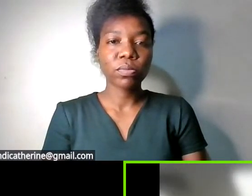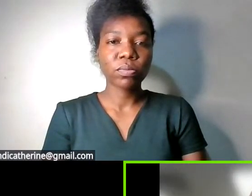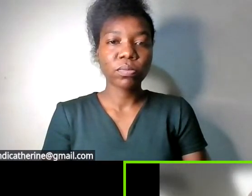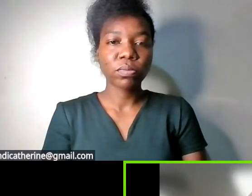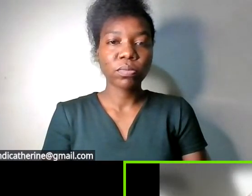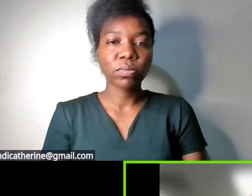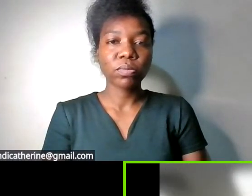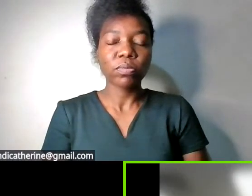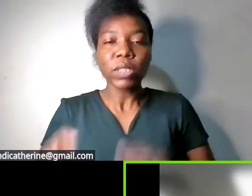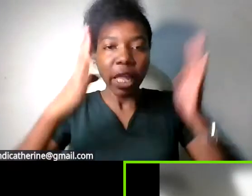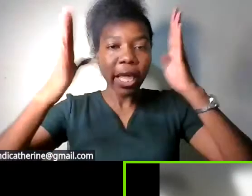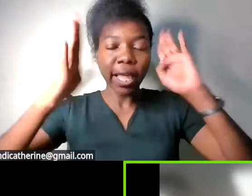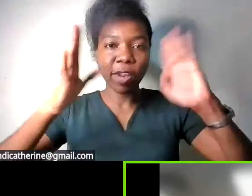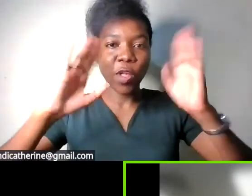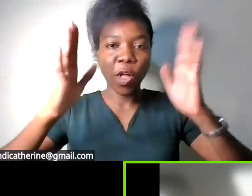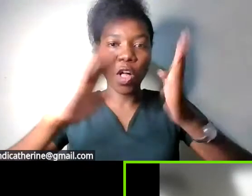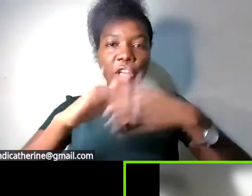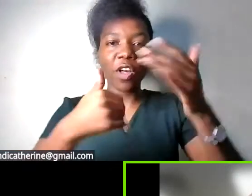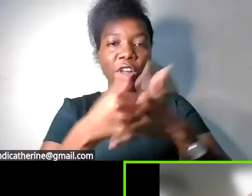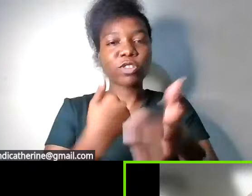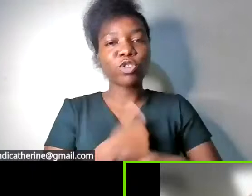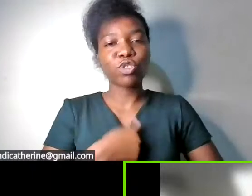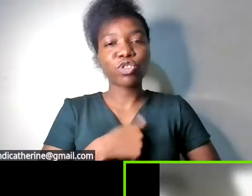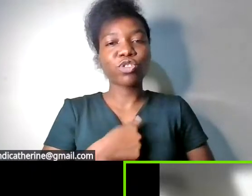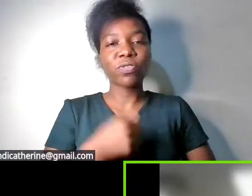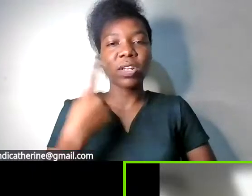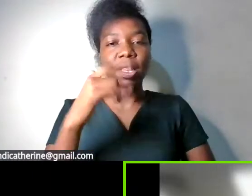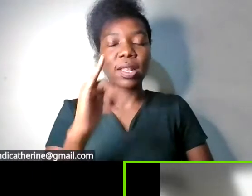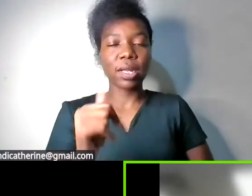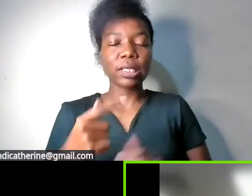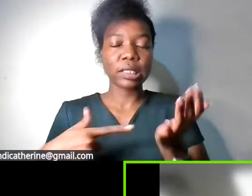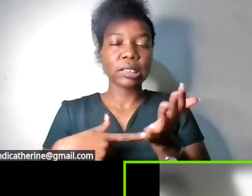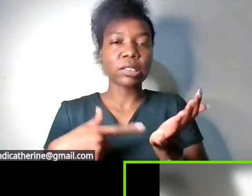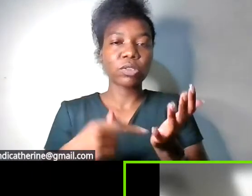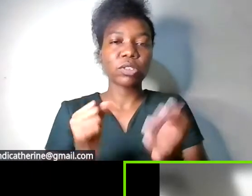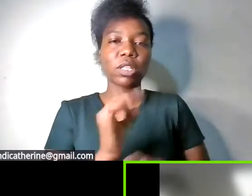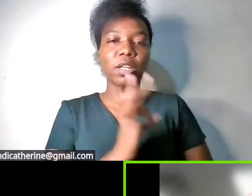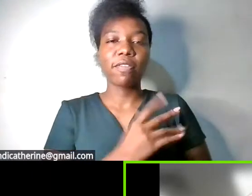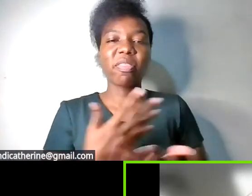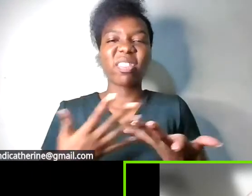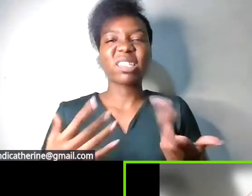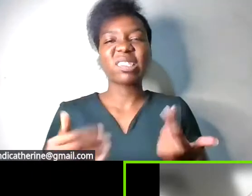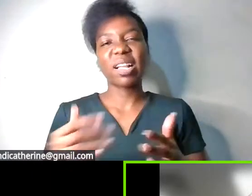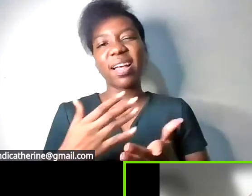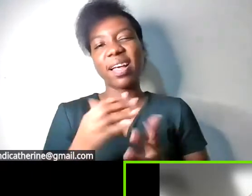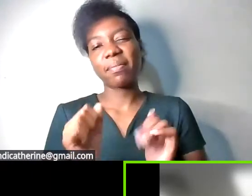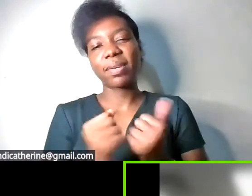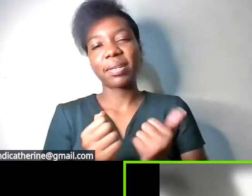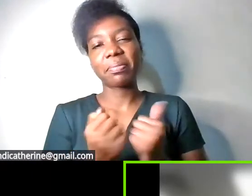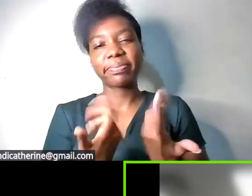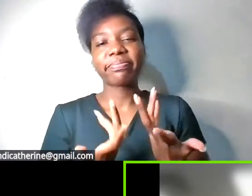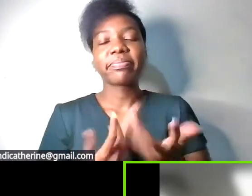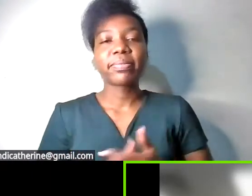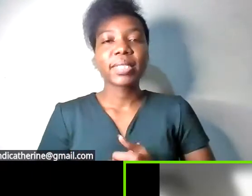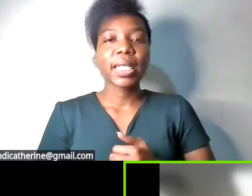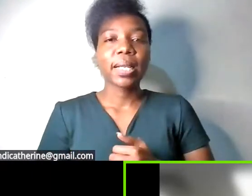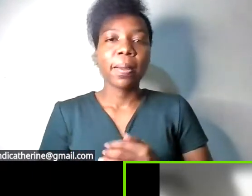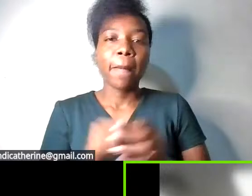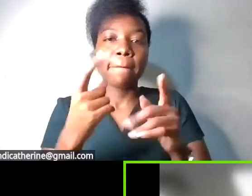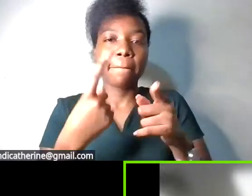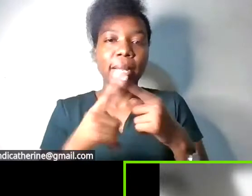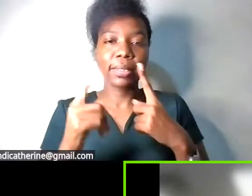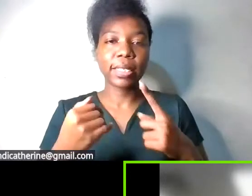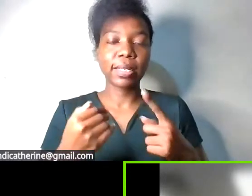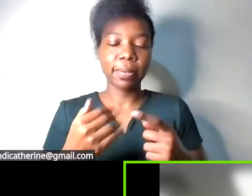Hello, everyone. Sorry for the mix-ups on some of the technical stuff. Again, I'm with Tai for some